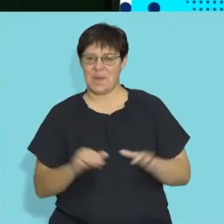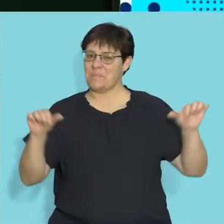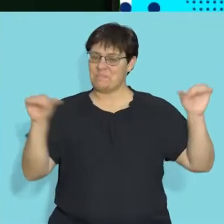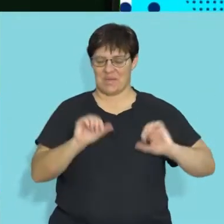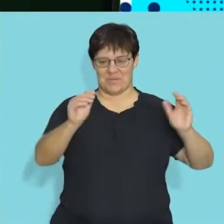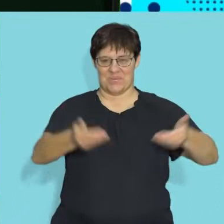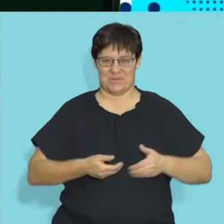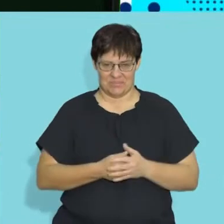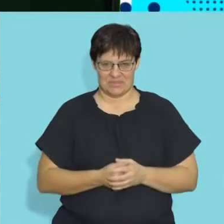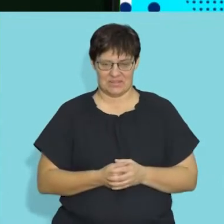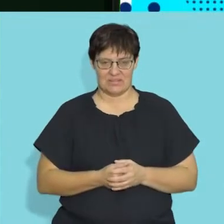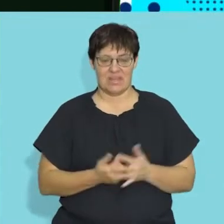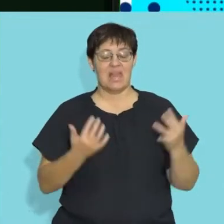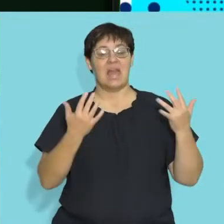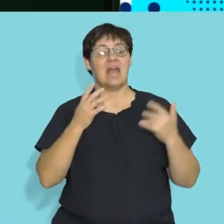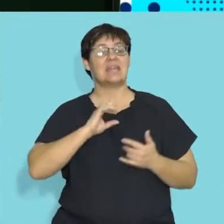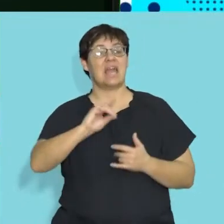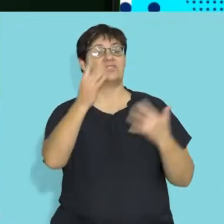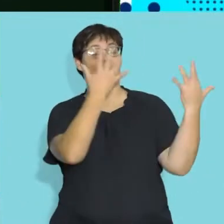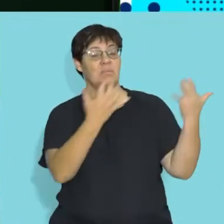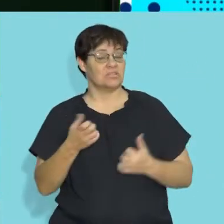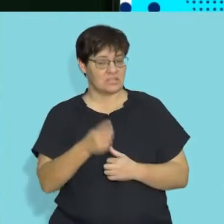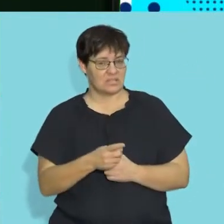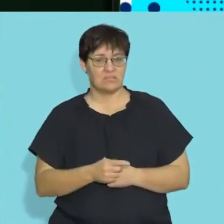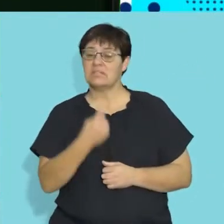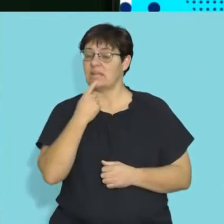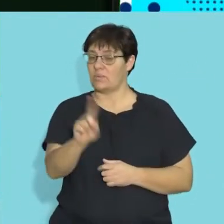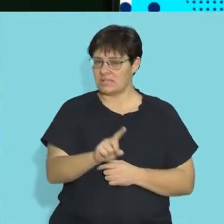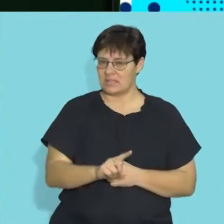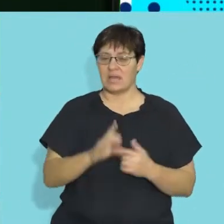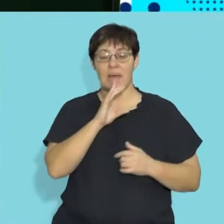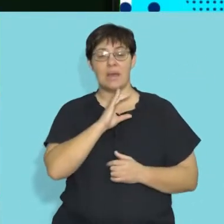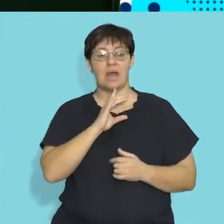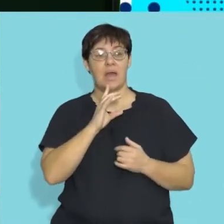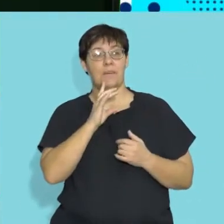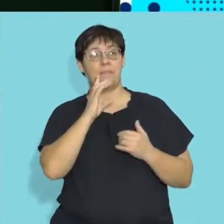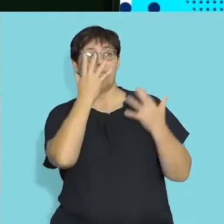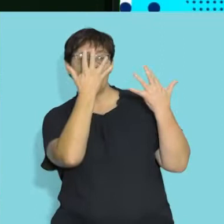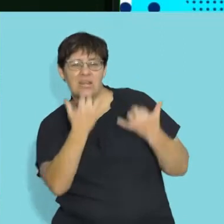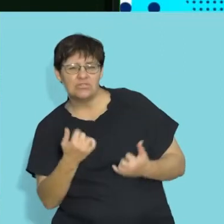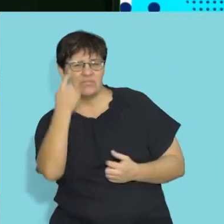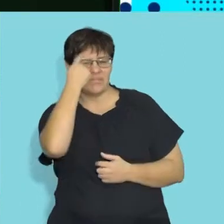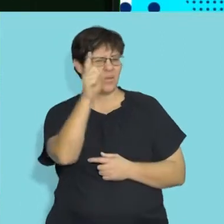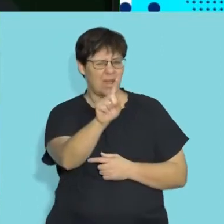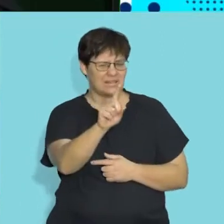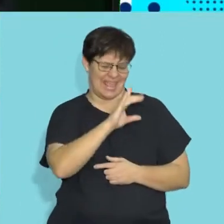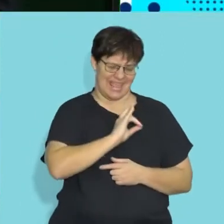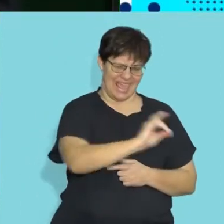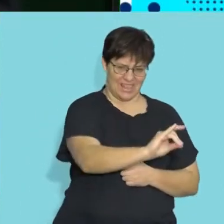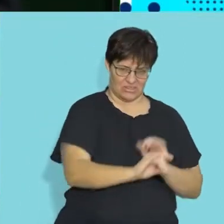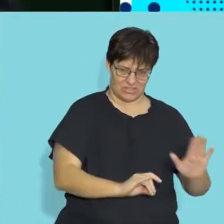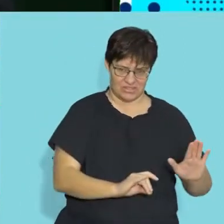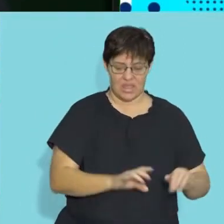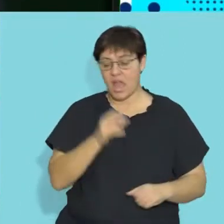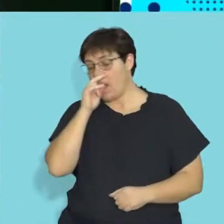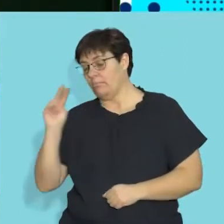Right, welcome back, guys. Remember, we're doing cash budgets. We said budgets, you think cash.